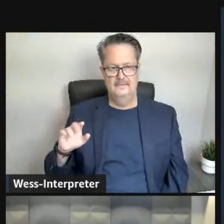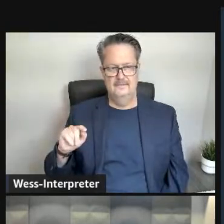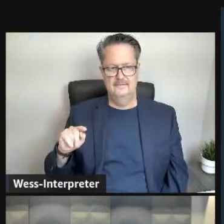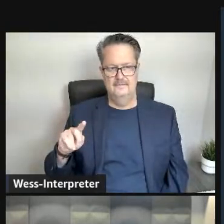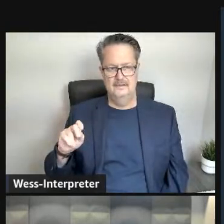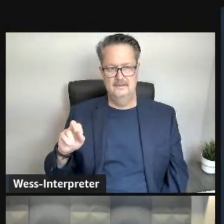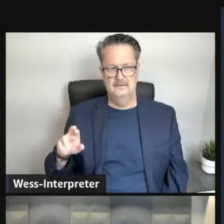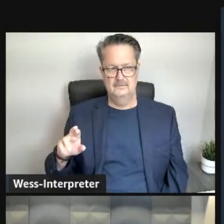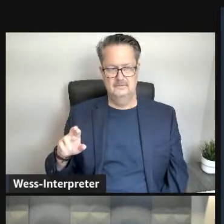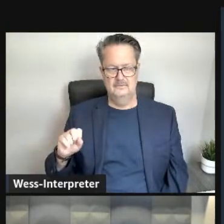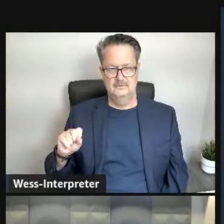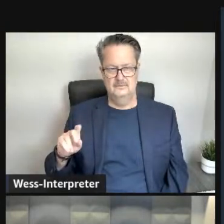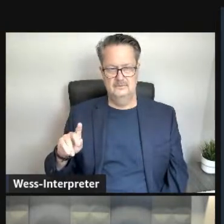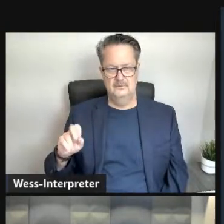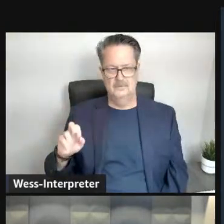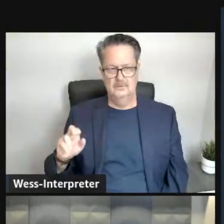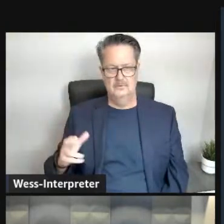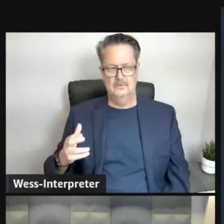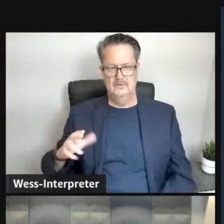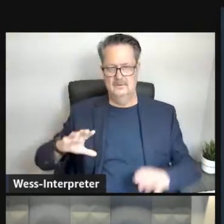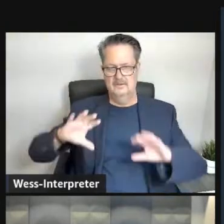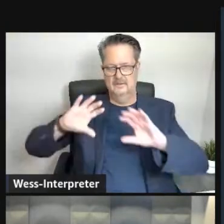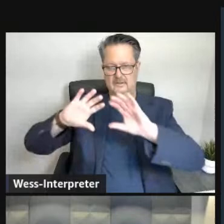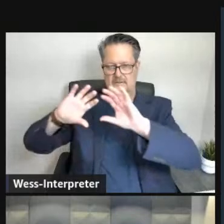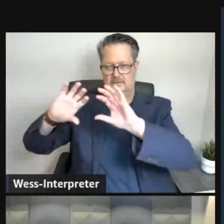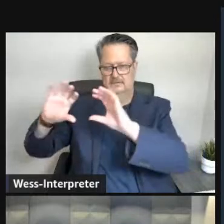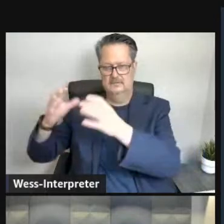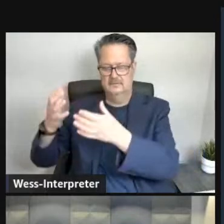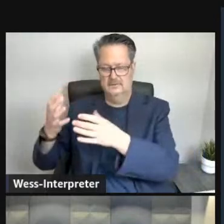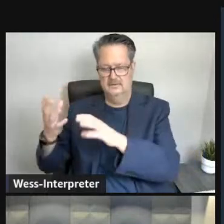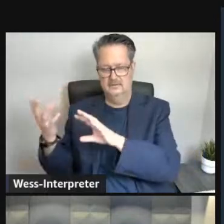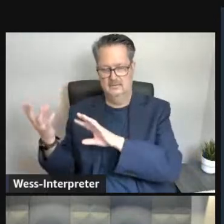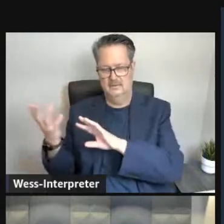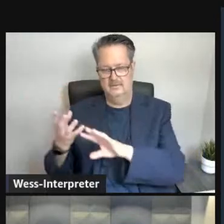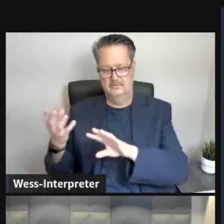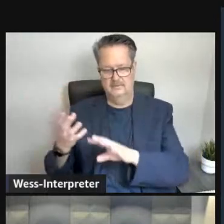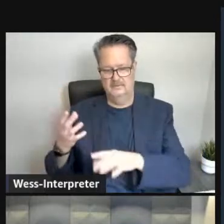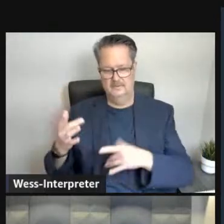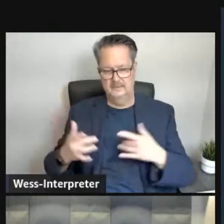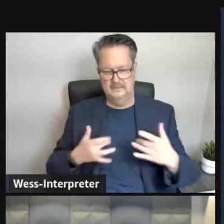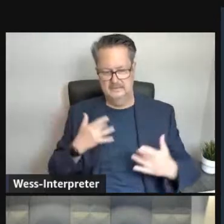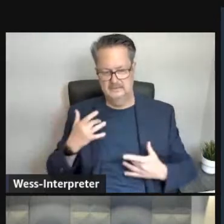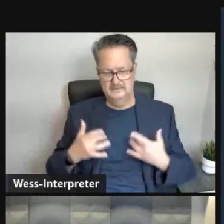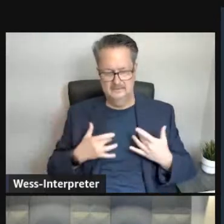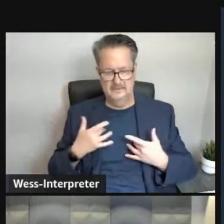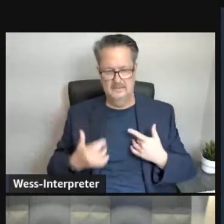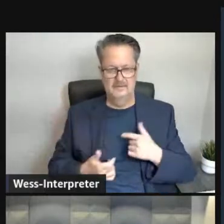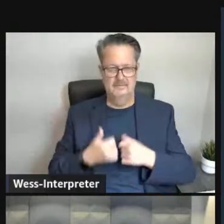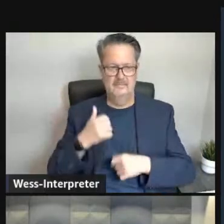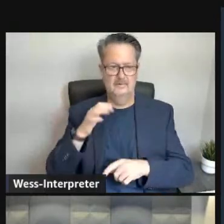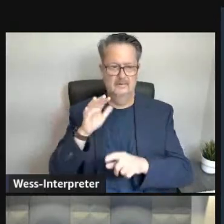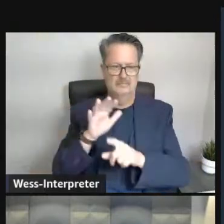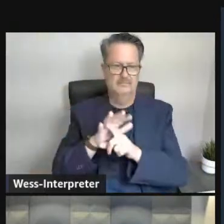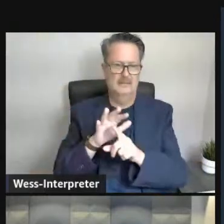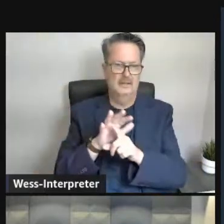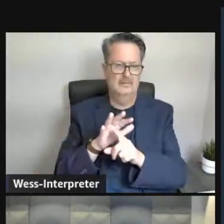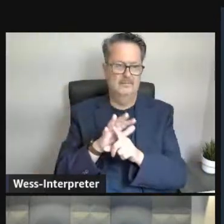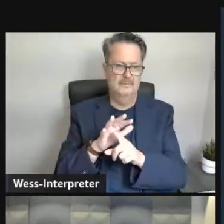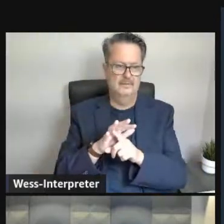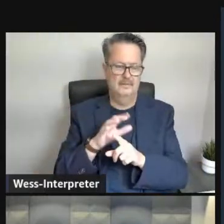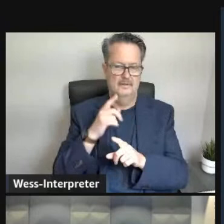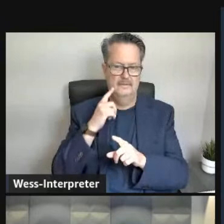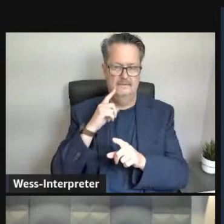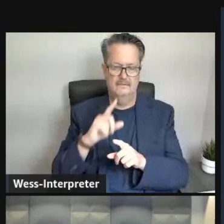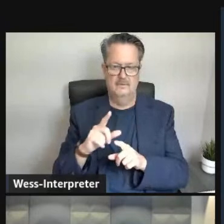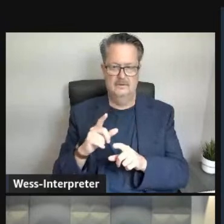architect. And we are very excited to present one of the most popular data on EKS pattern among our